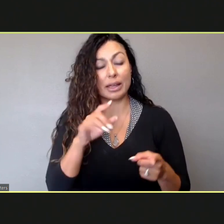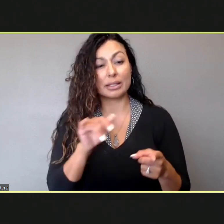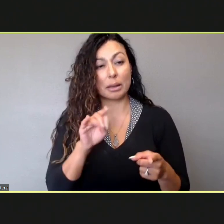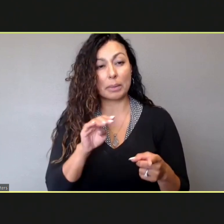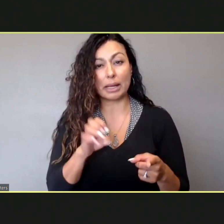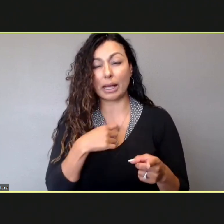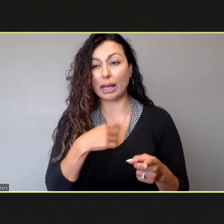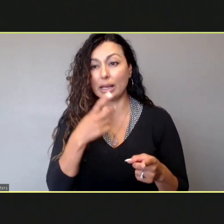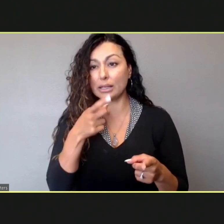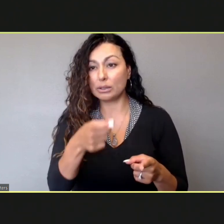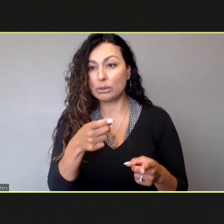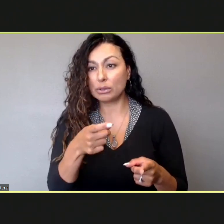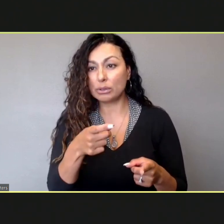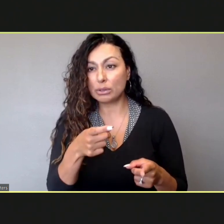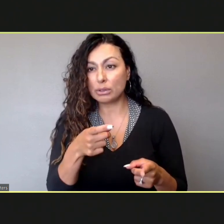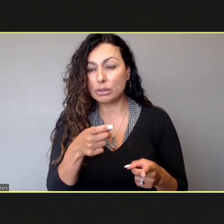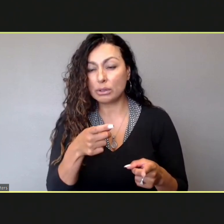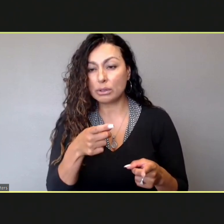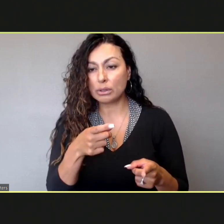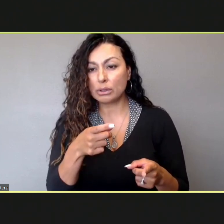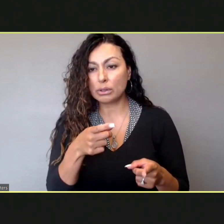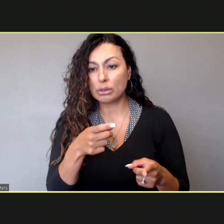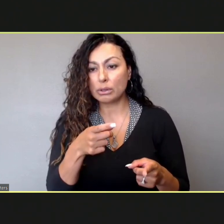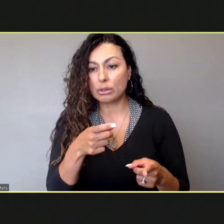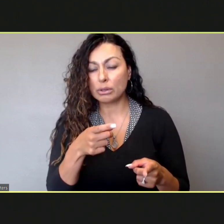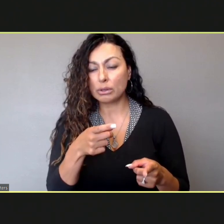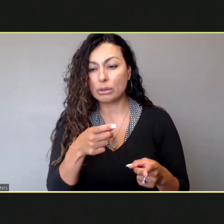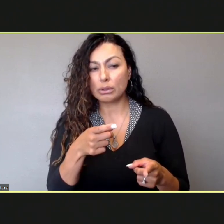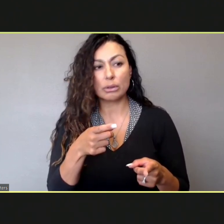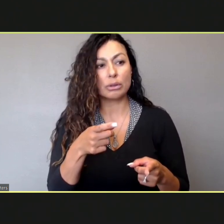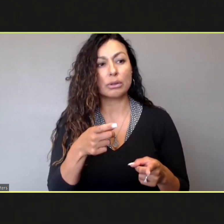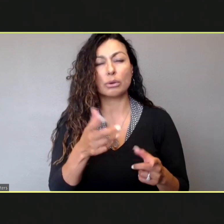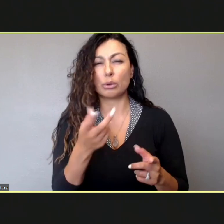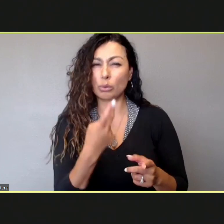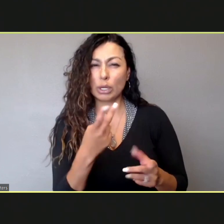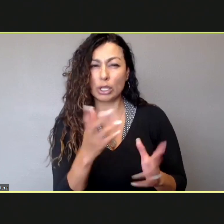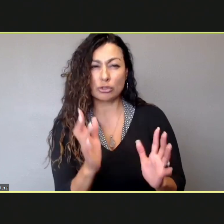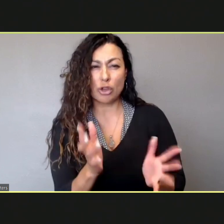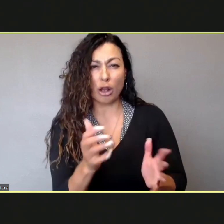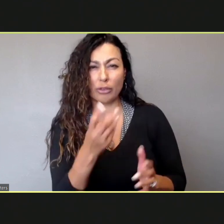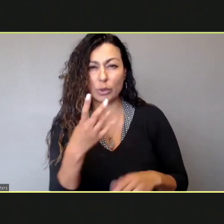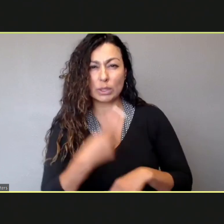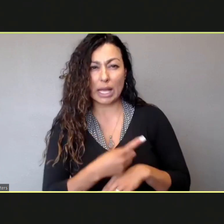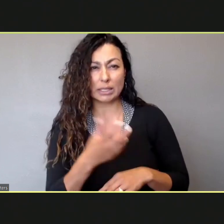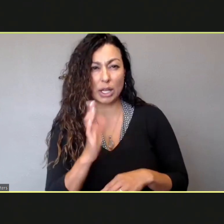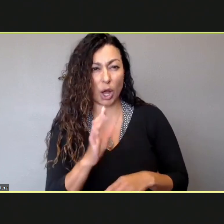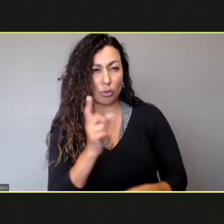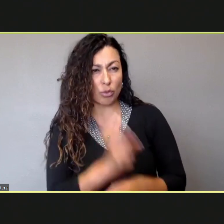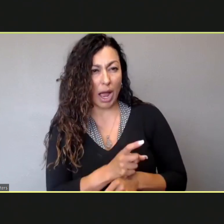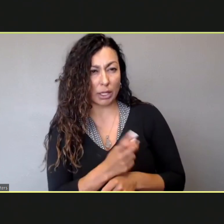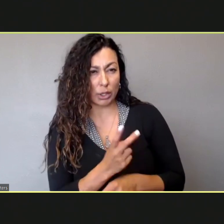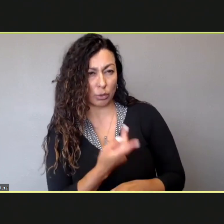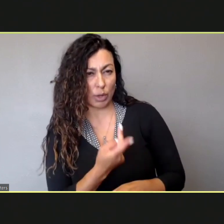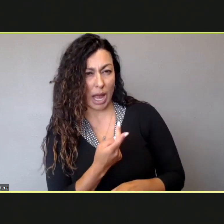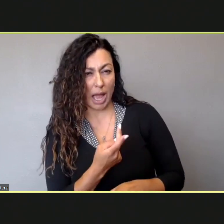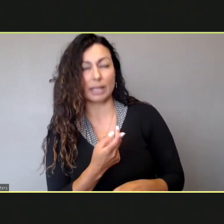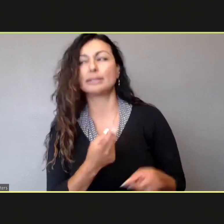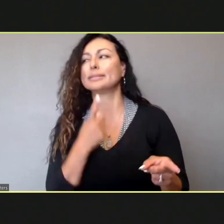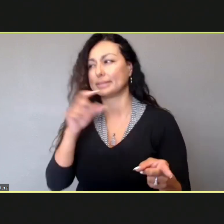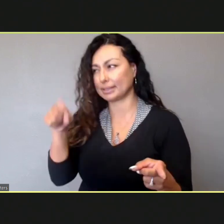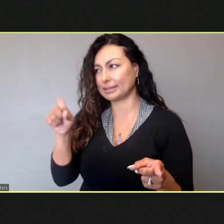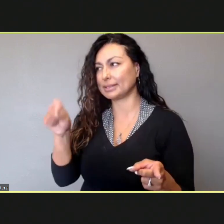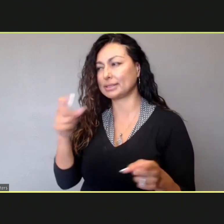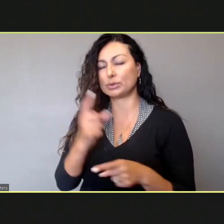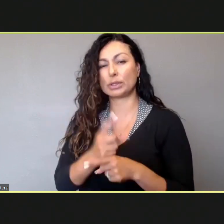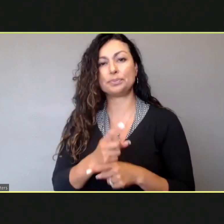So, right? Is that right? Yes. Yeah. So hello again. But that's my take on it. And but I